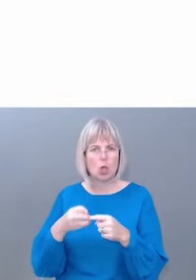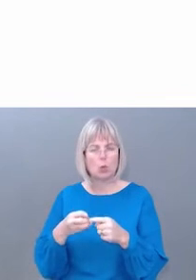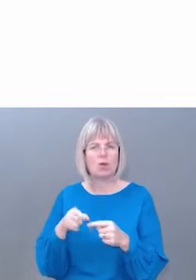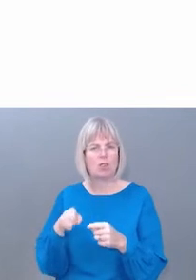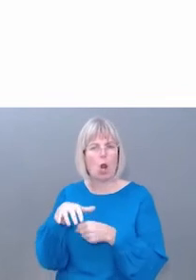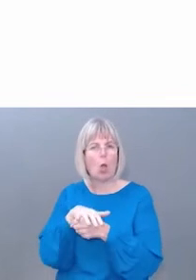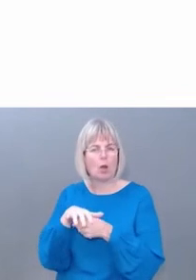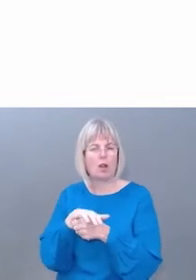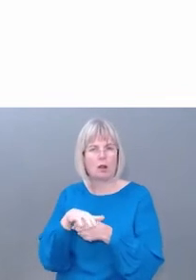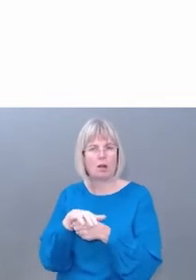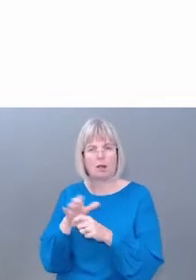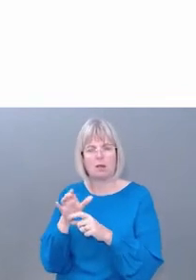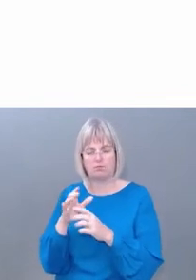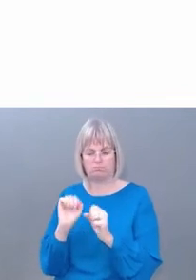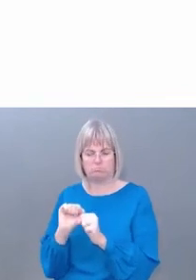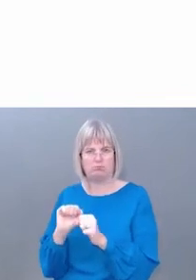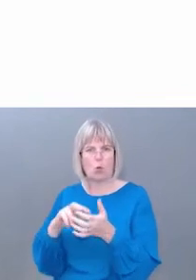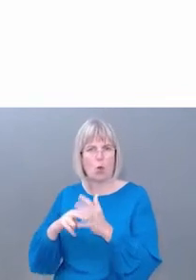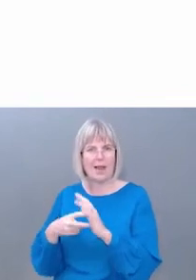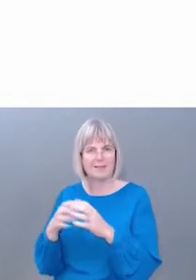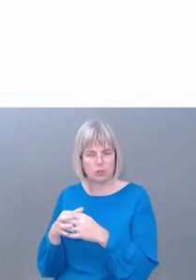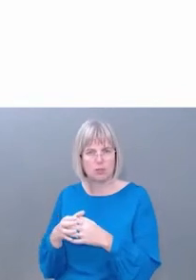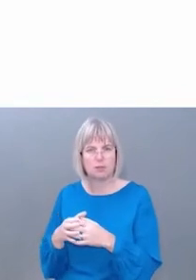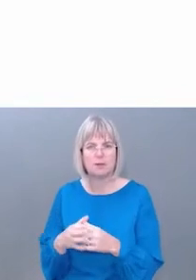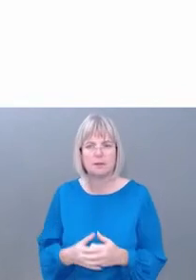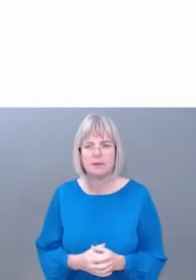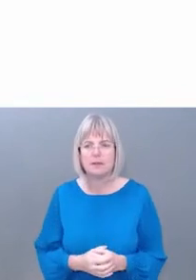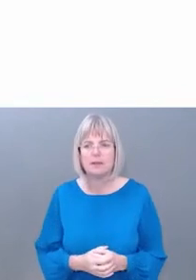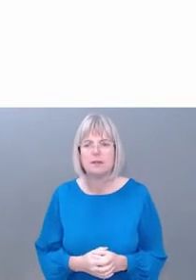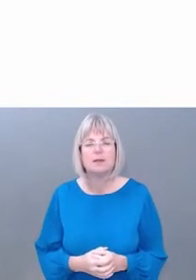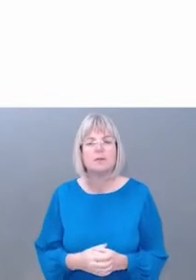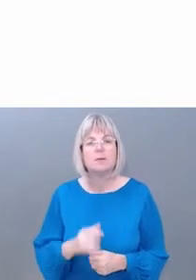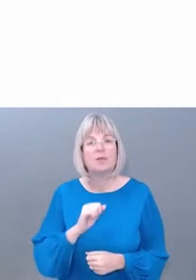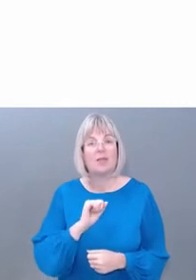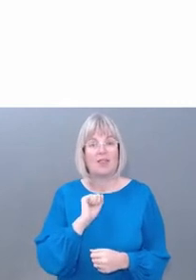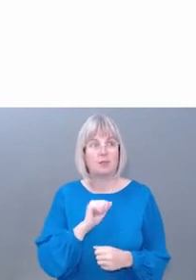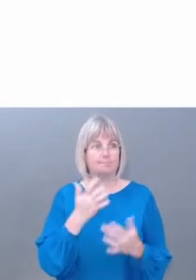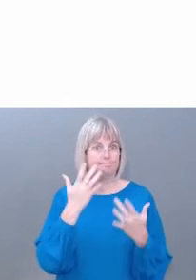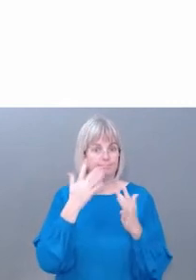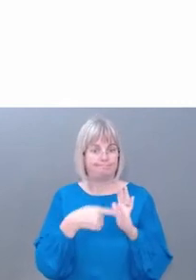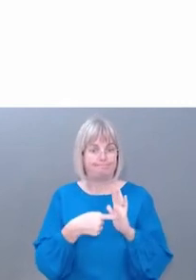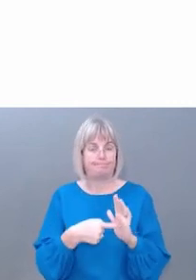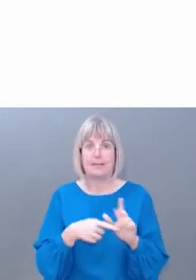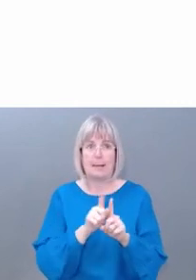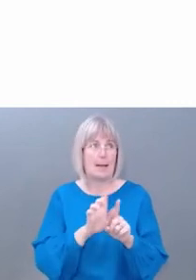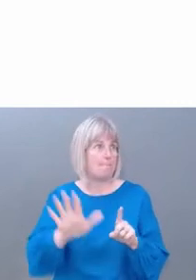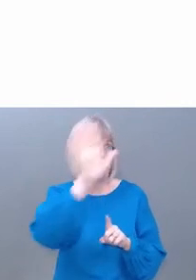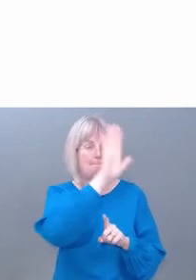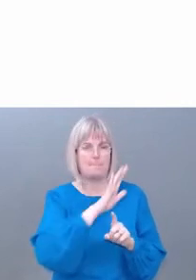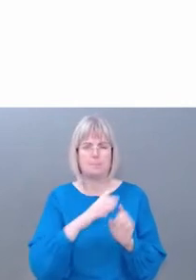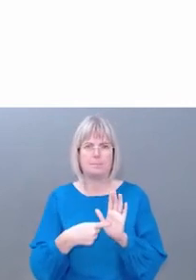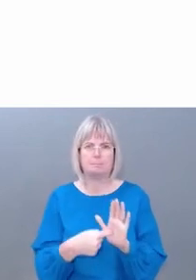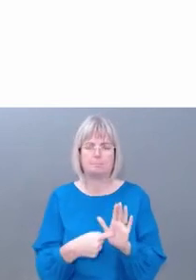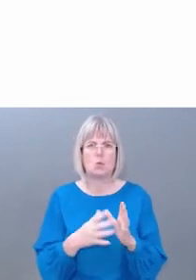LYPFT. And this showed, as is elsewhere, evident across the country, that there was an over-representation of people from Black,